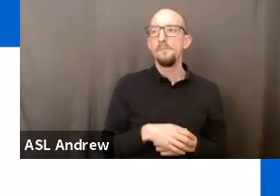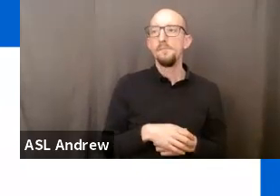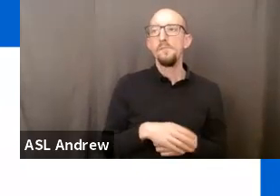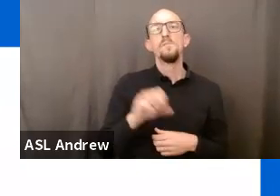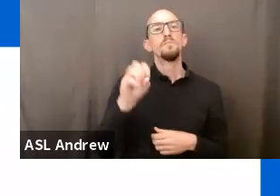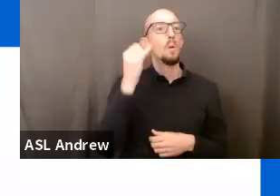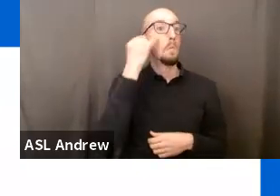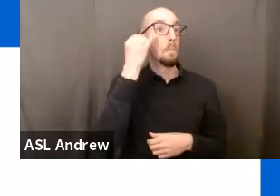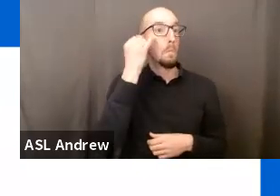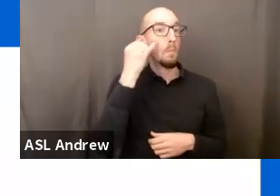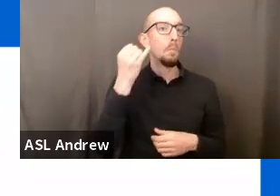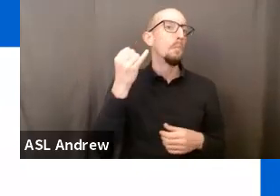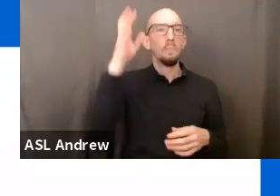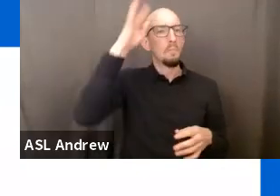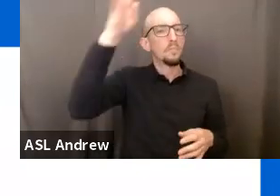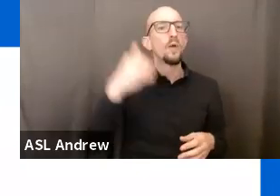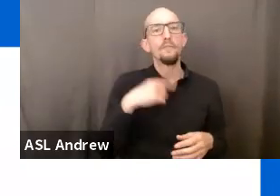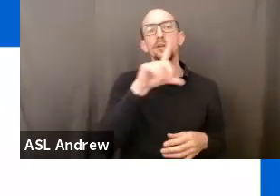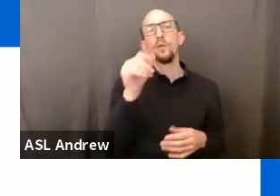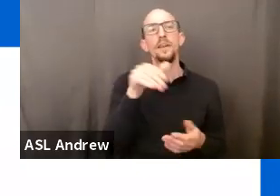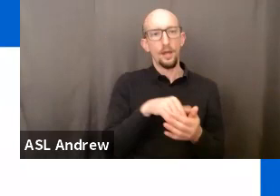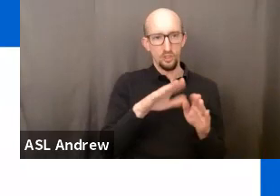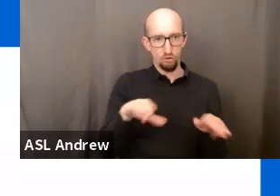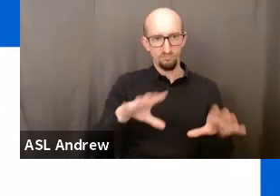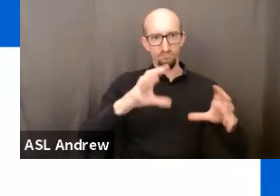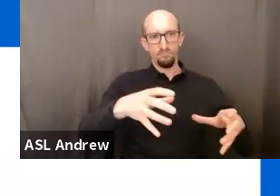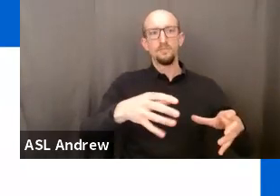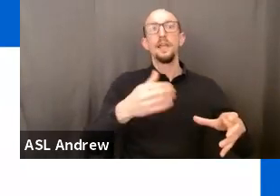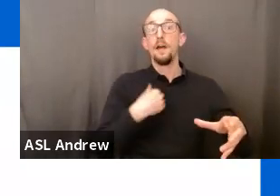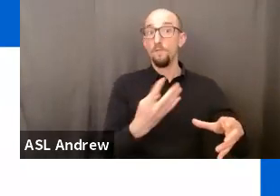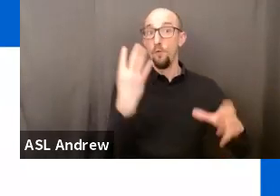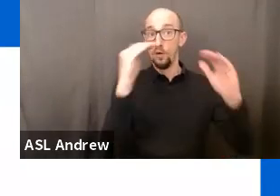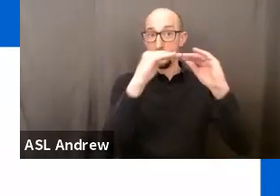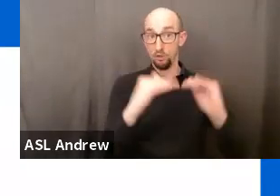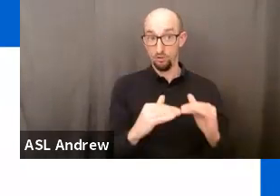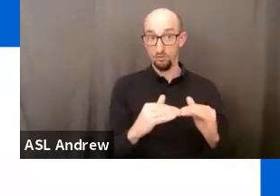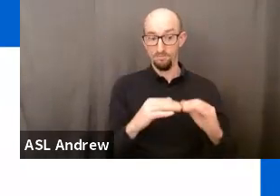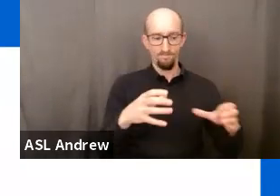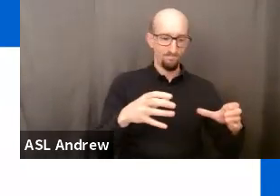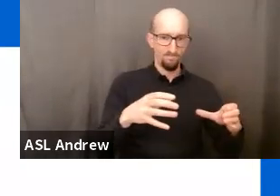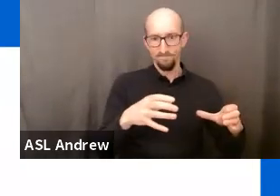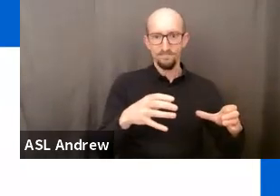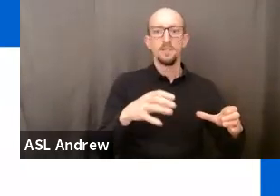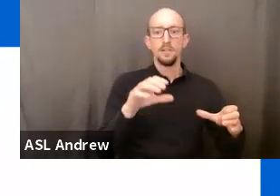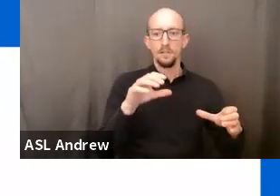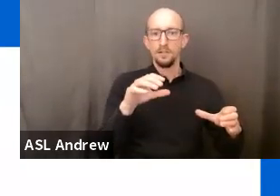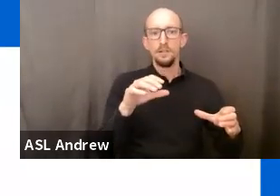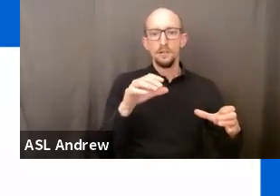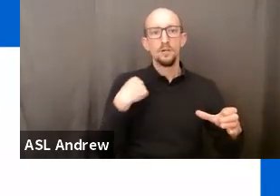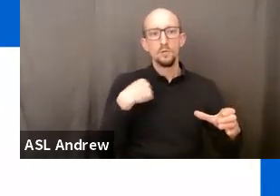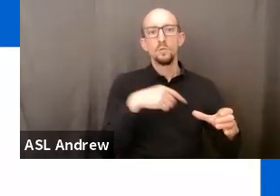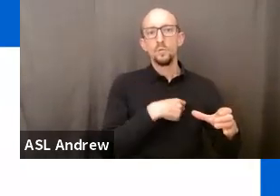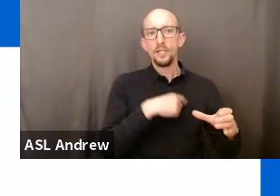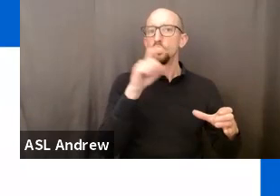were 20,000 children and we had 4 tiers. We would want to be roughly